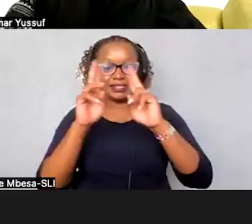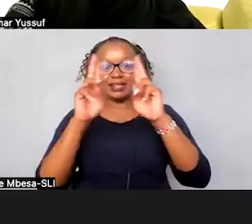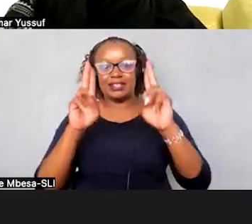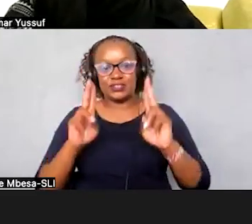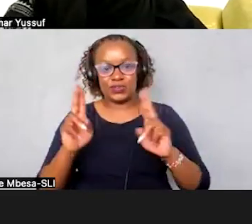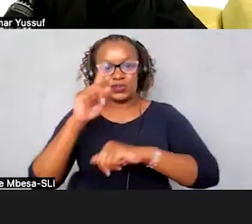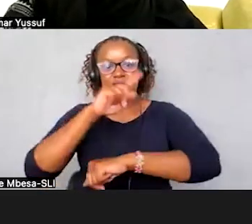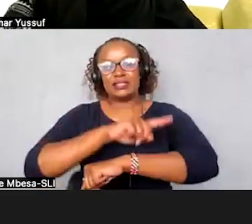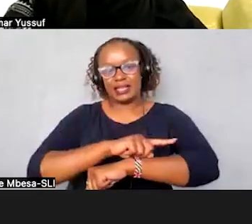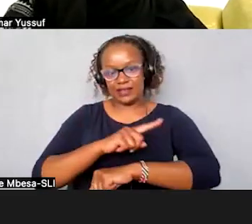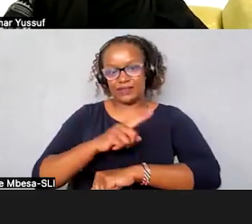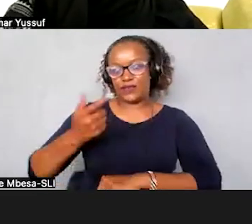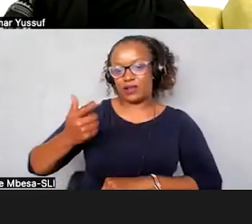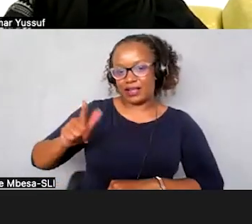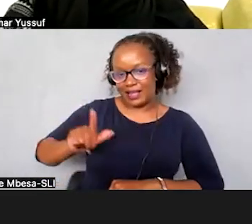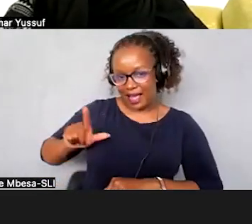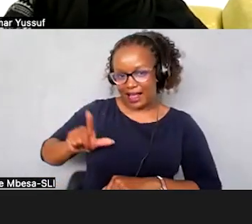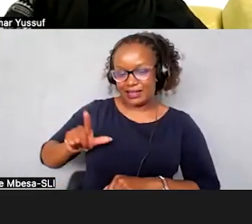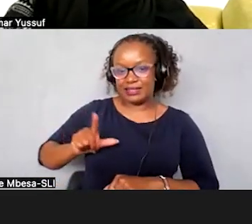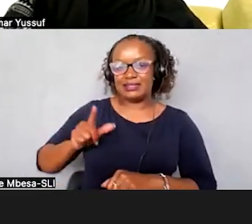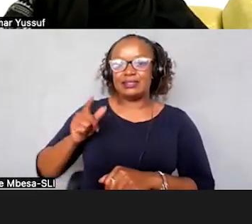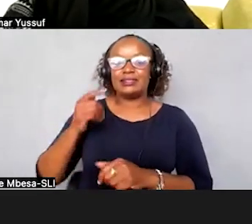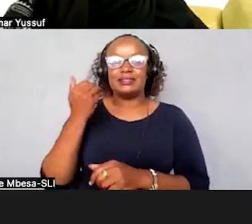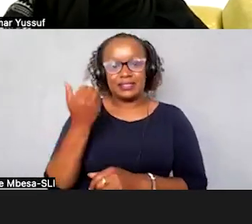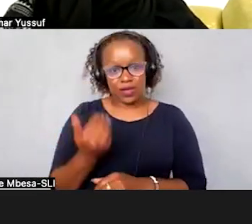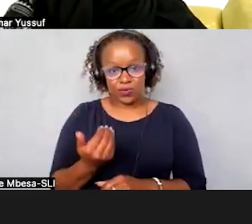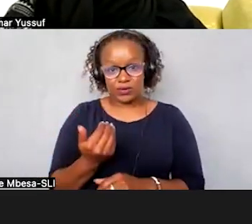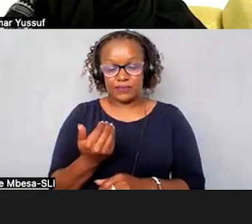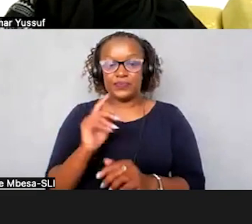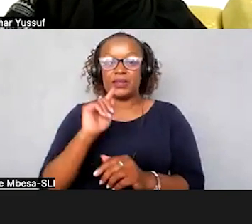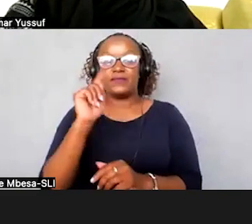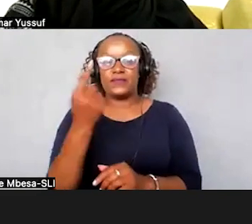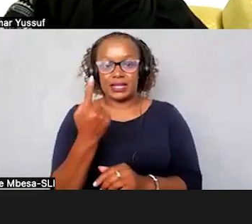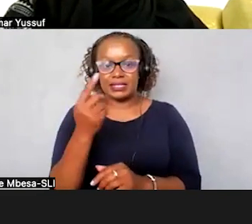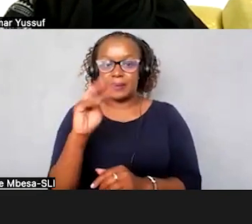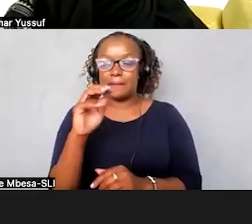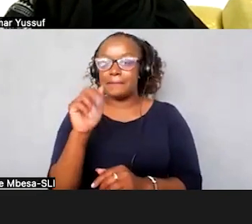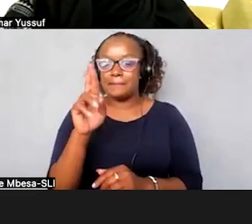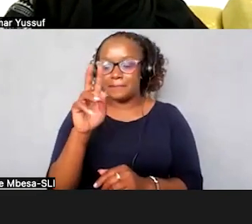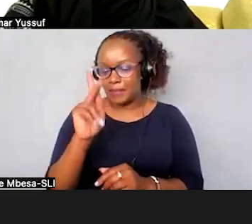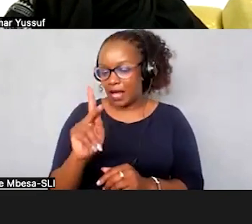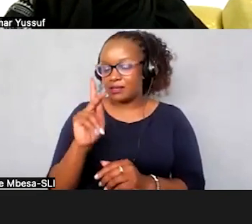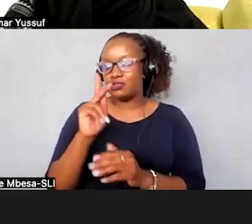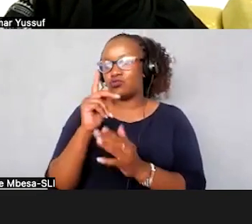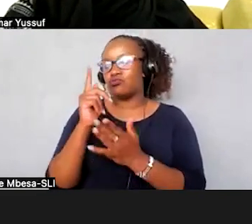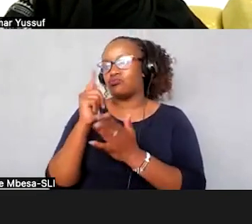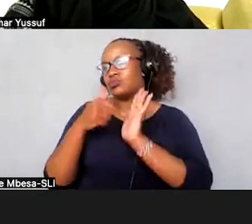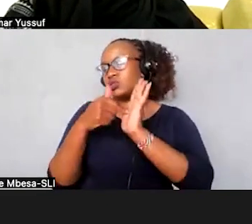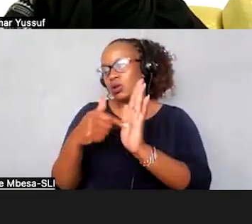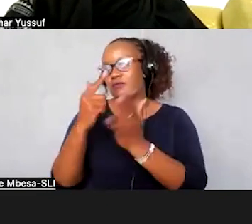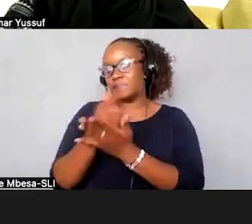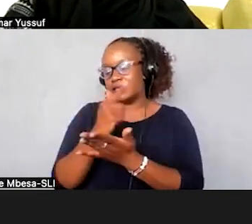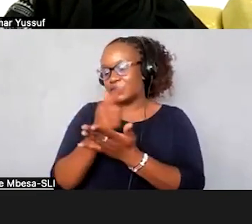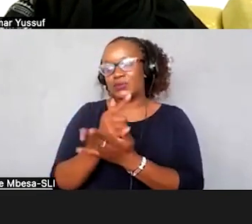welcome Mark to share with us a short video of spoken word, which is sort of a reflection in the celebration of this